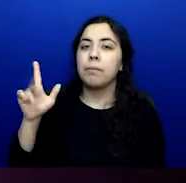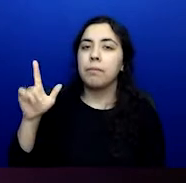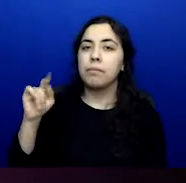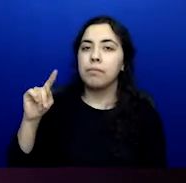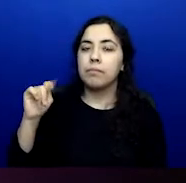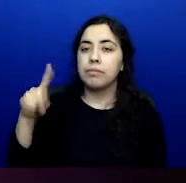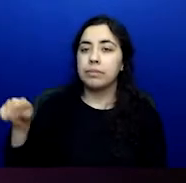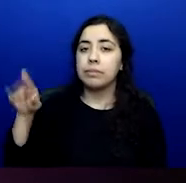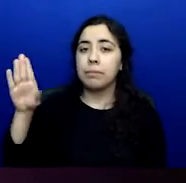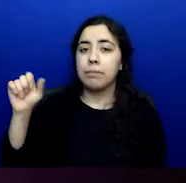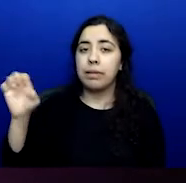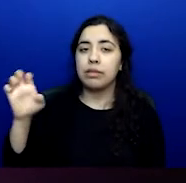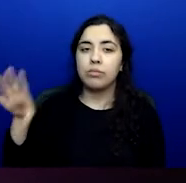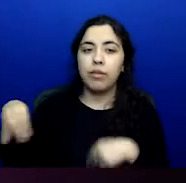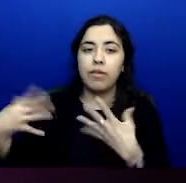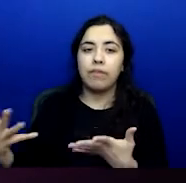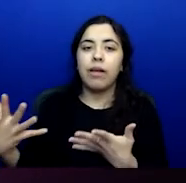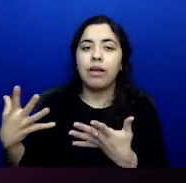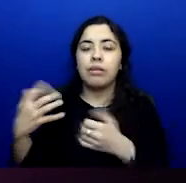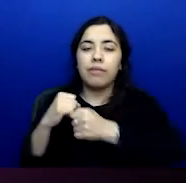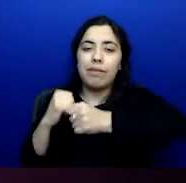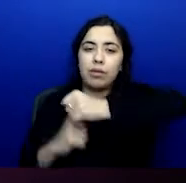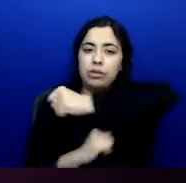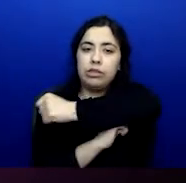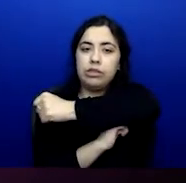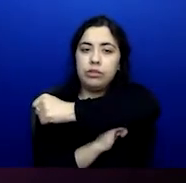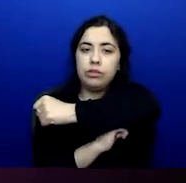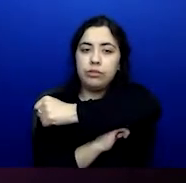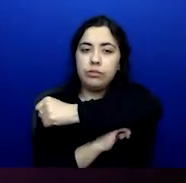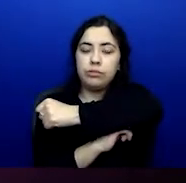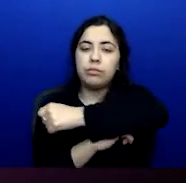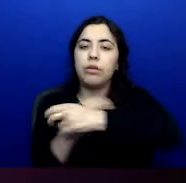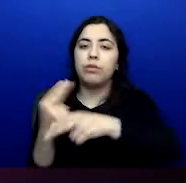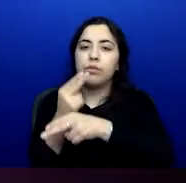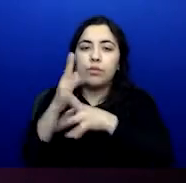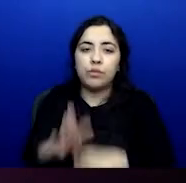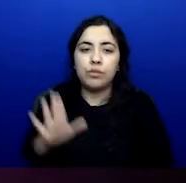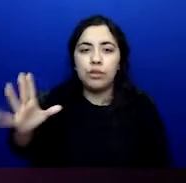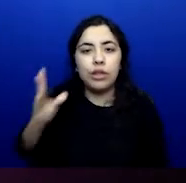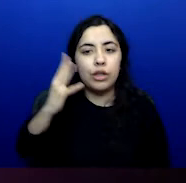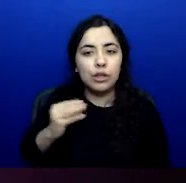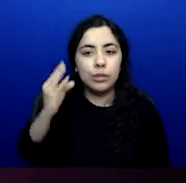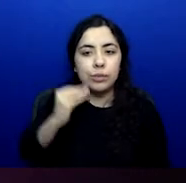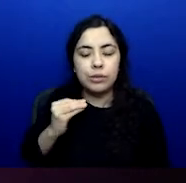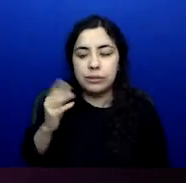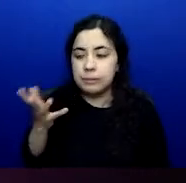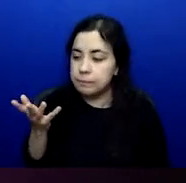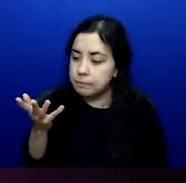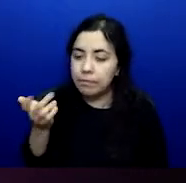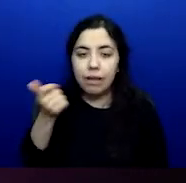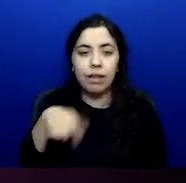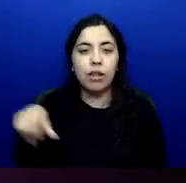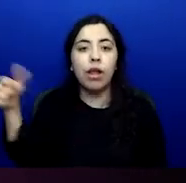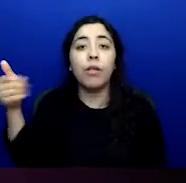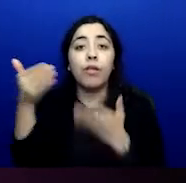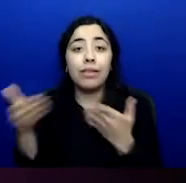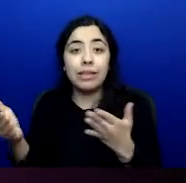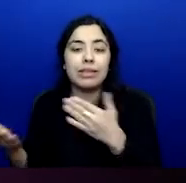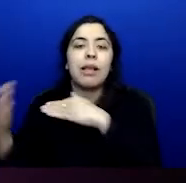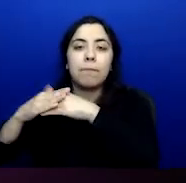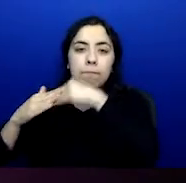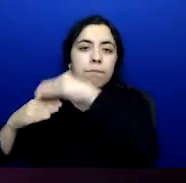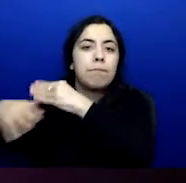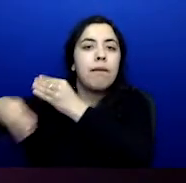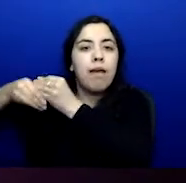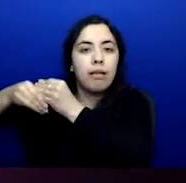Blitz Base provides a foundation of a user experience that other things can build upon.